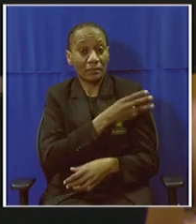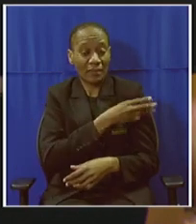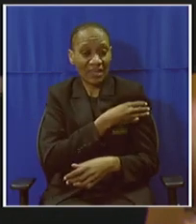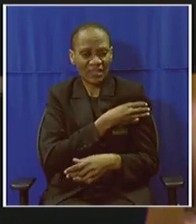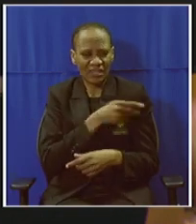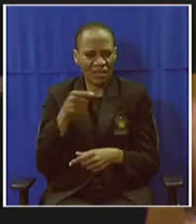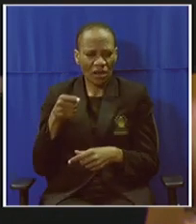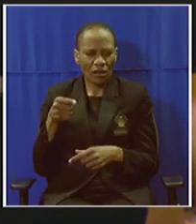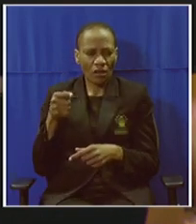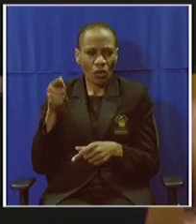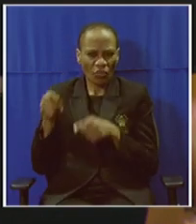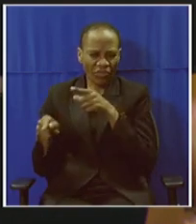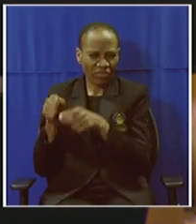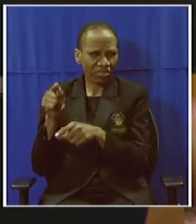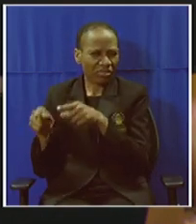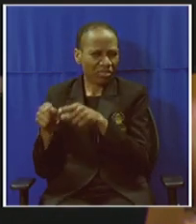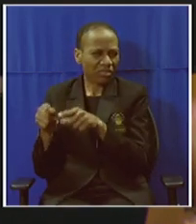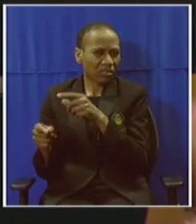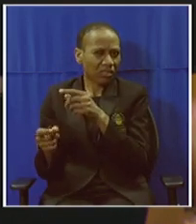and misappropriation of the